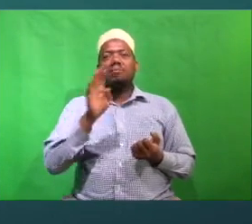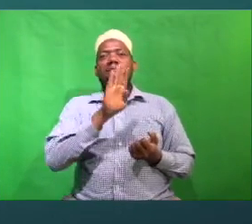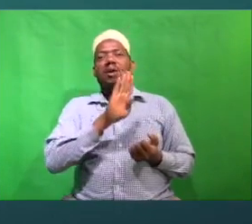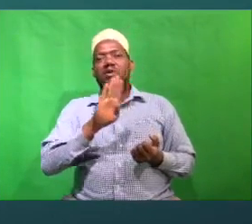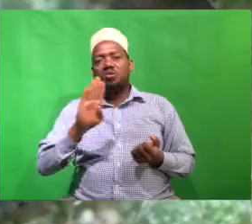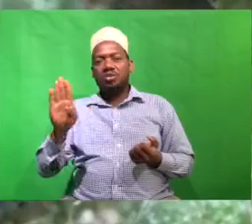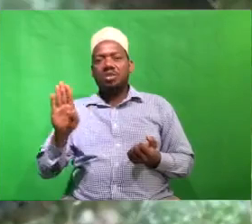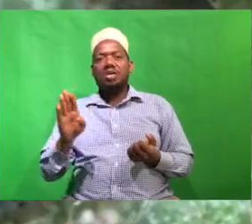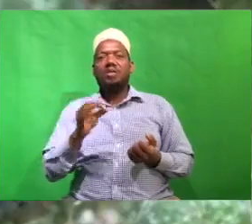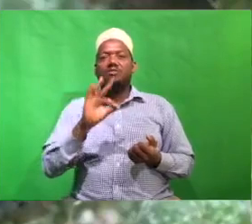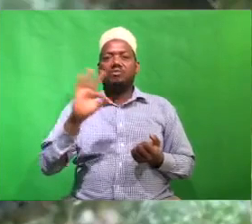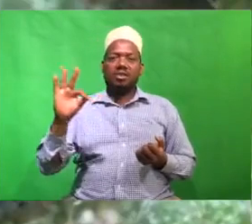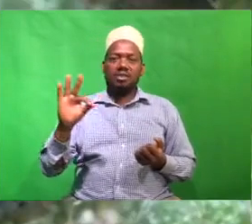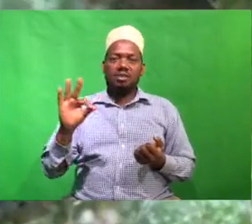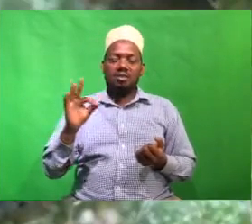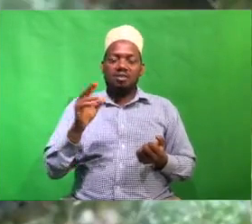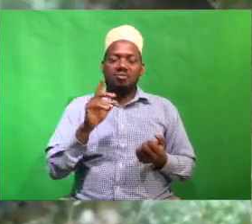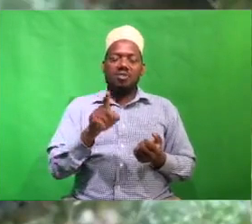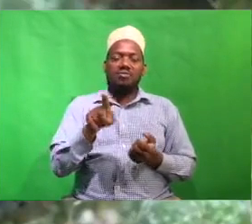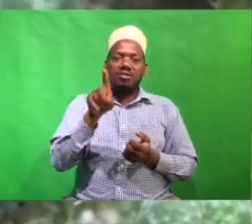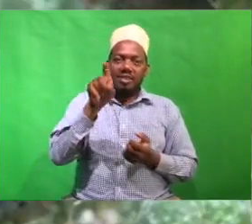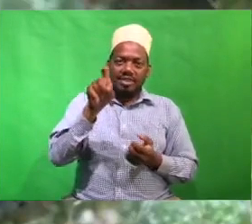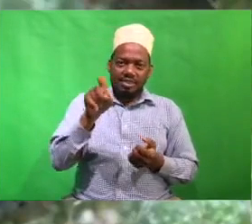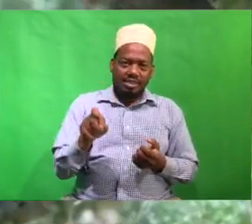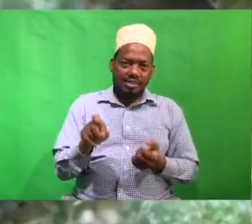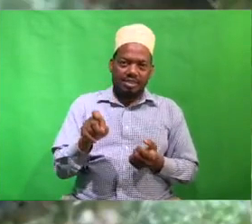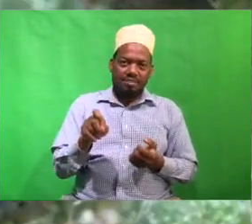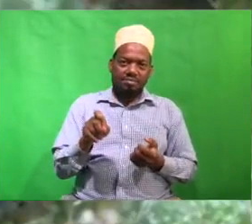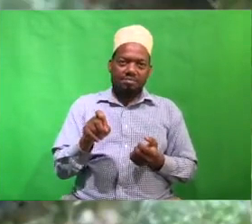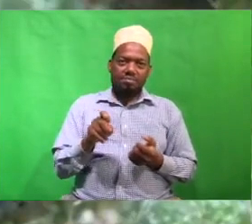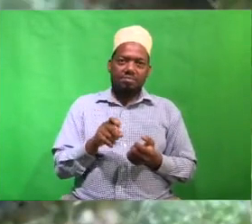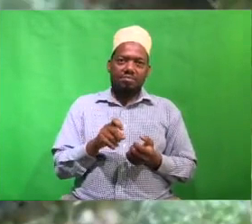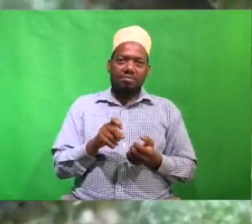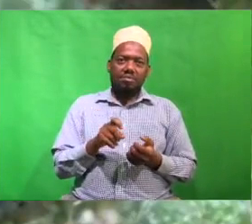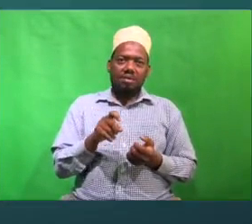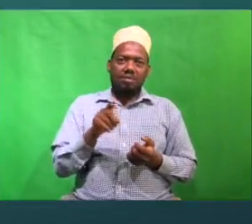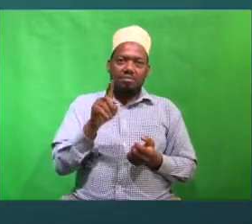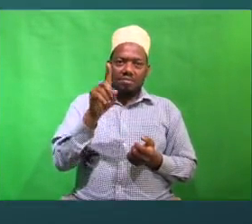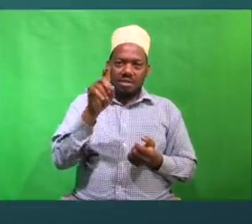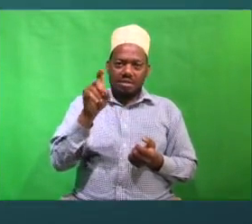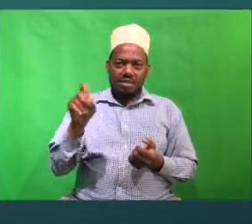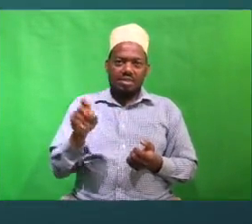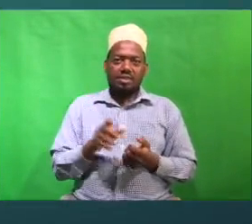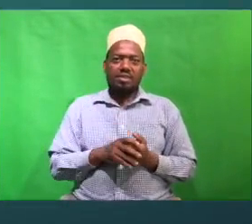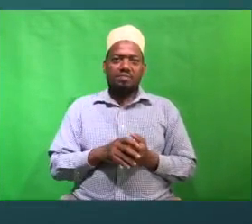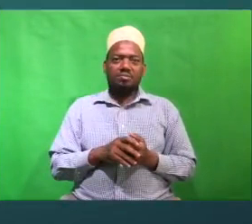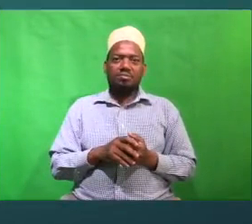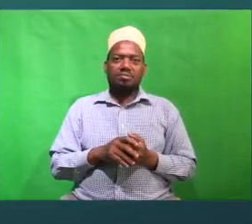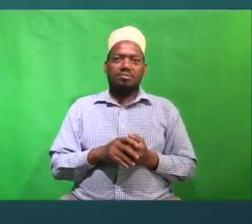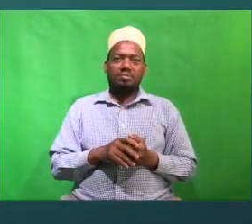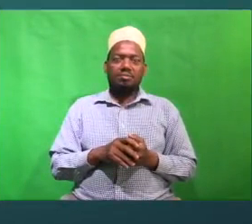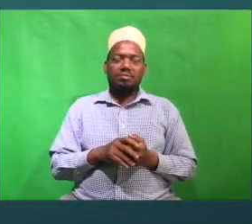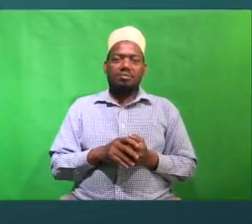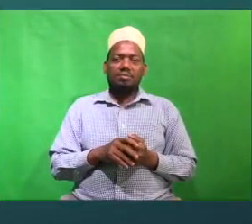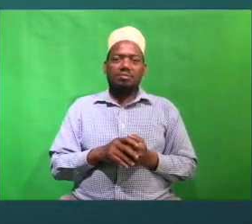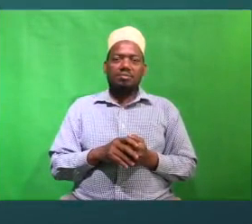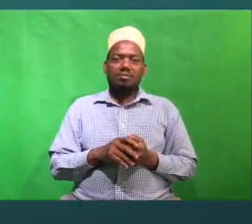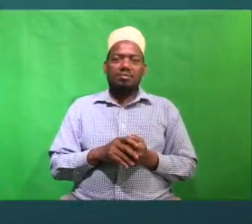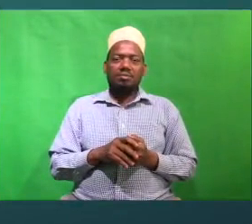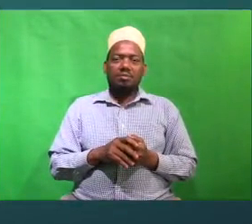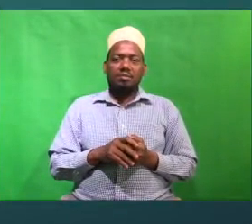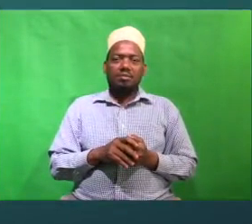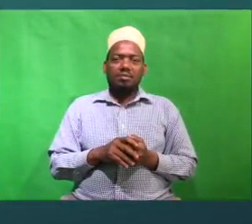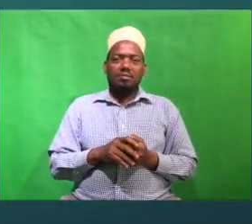students, such as pests and diseases. As we say, the people escape a disease. As we said before, there is some